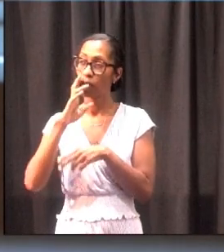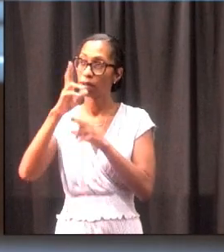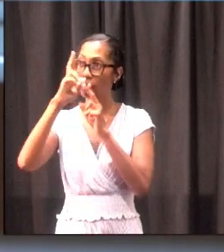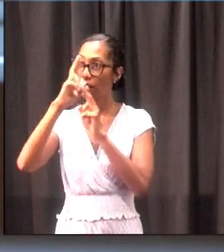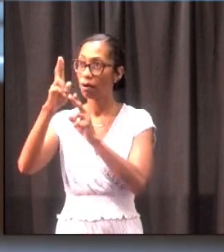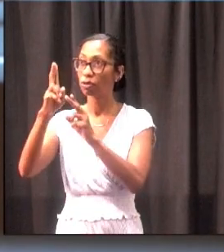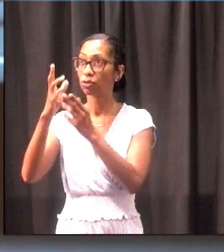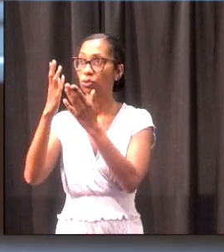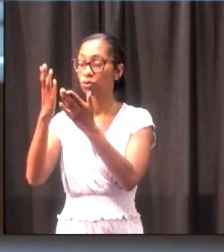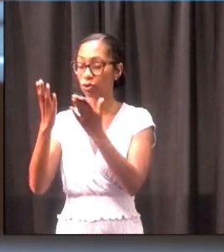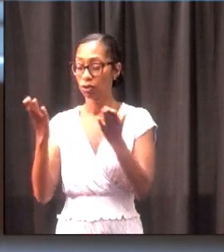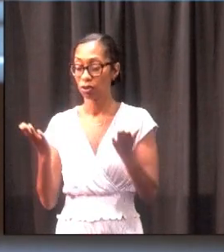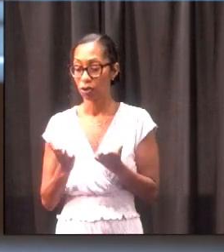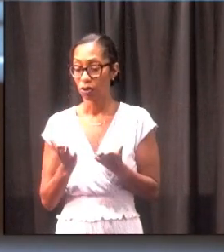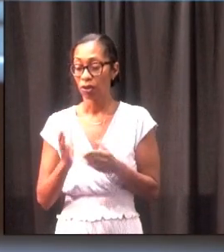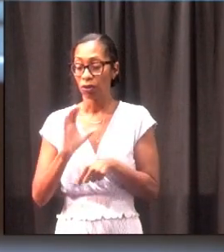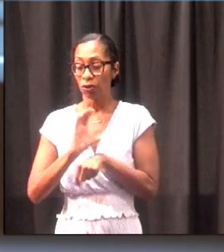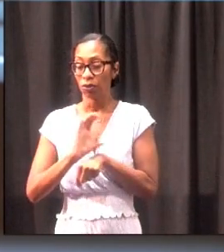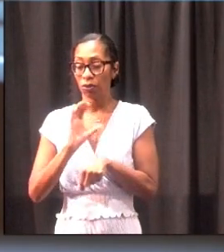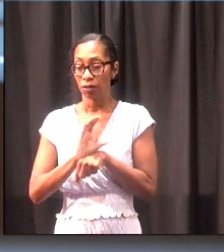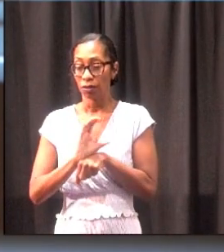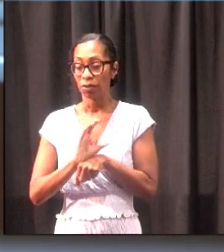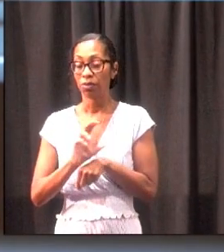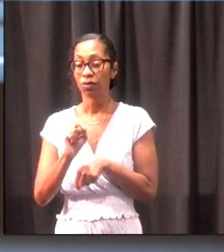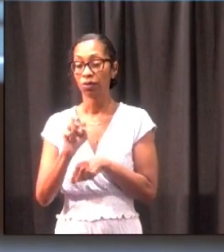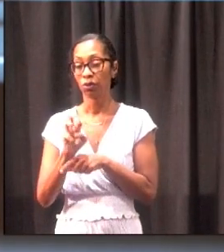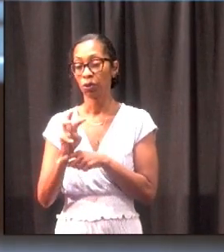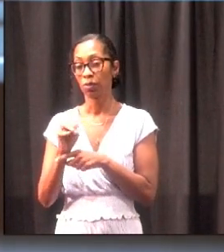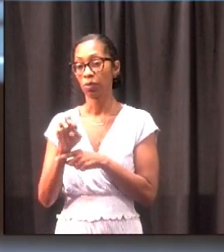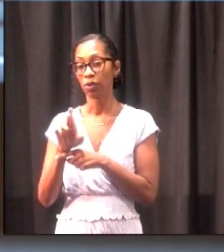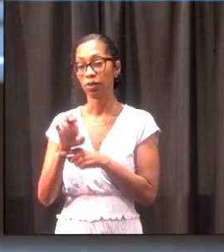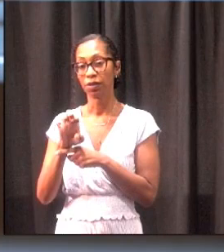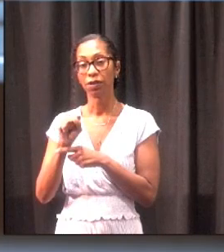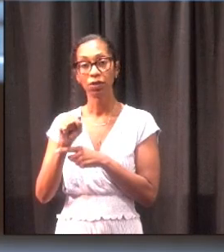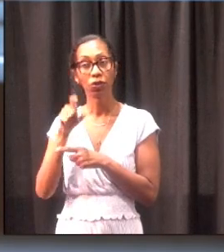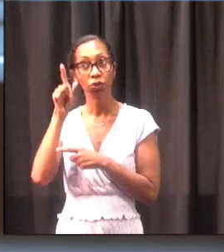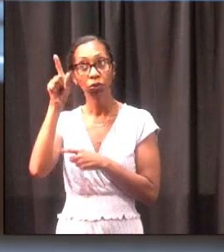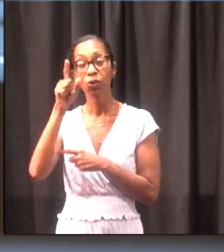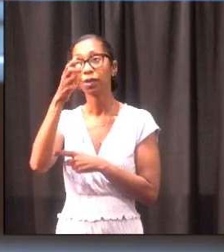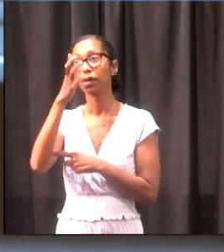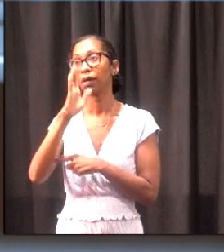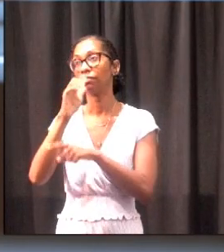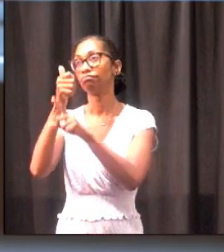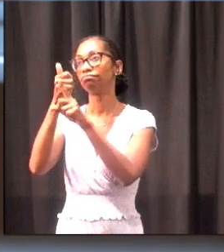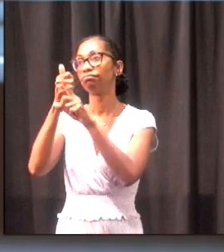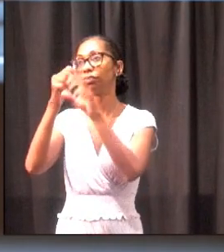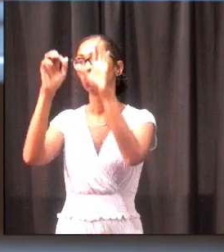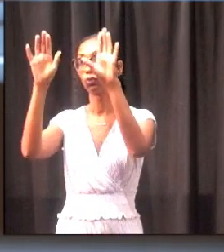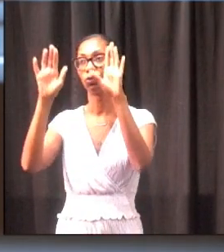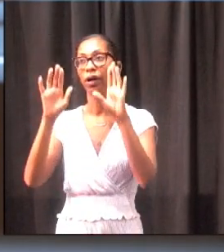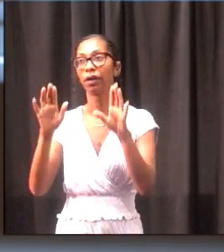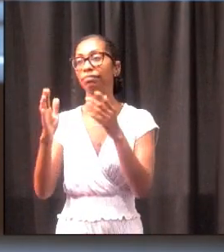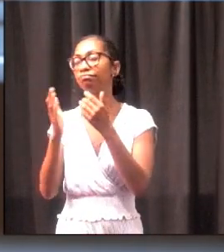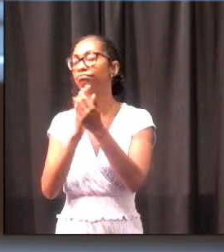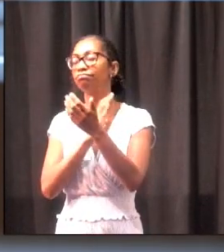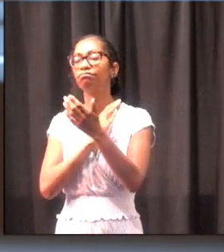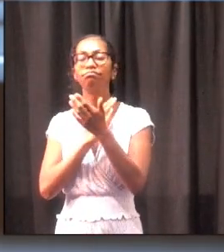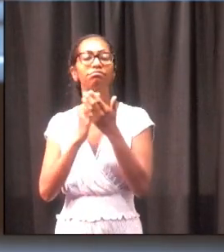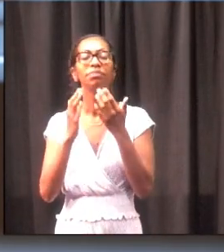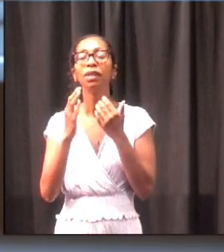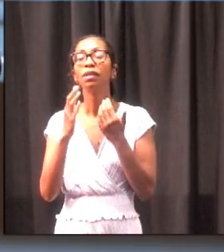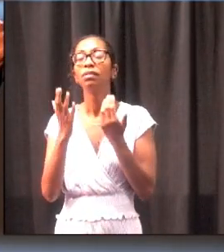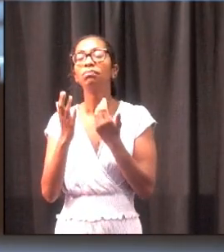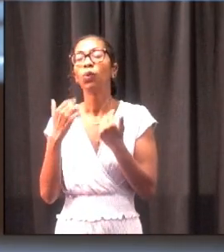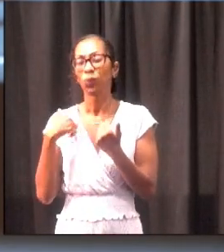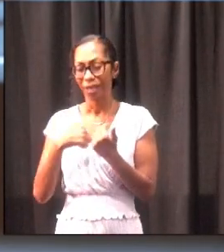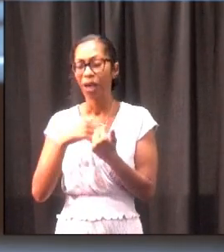place called New Mercies. You are a great God. And therefore, God, it's no need for you to glorify yourself.